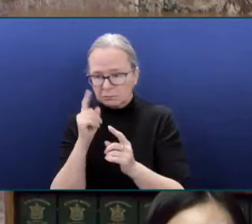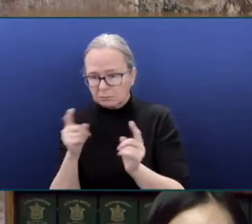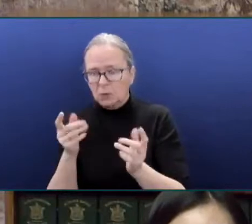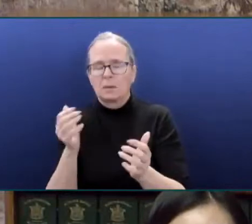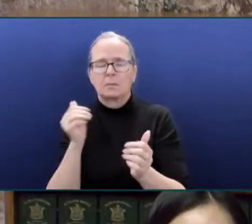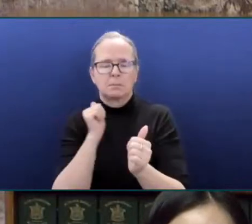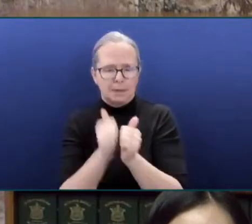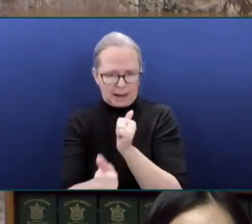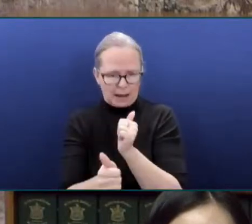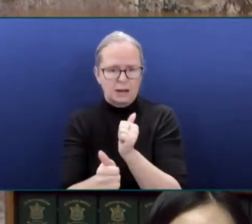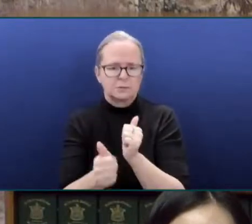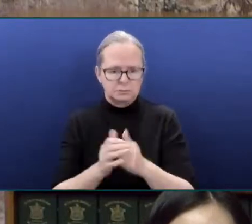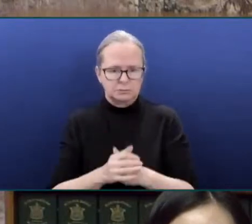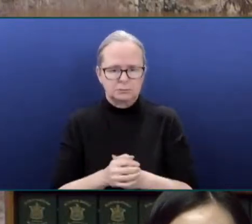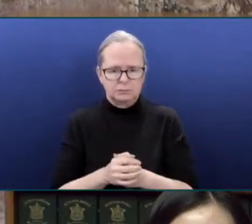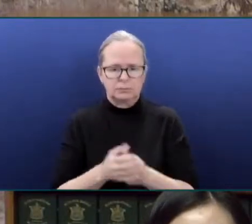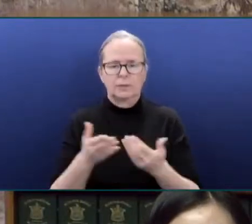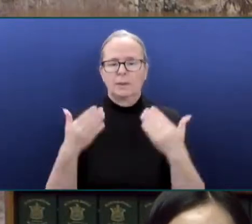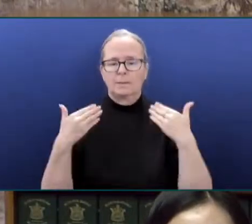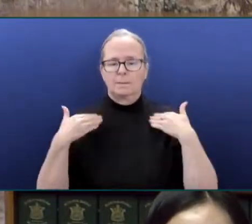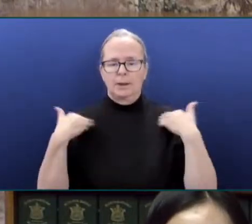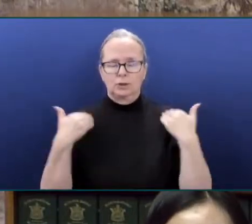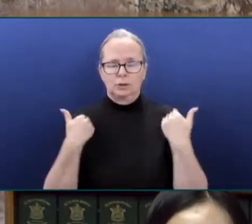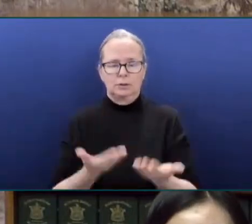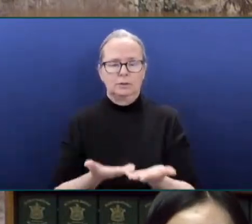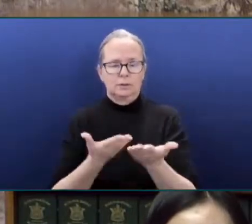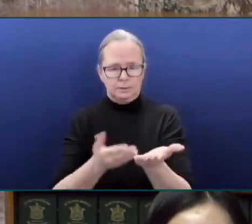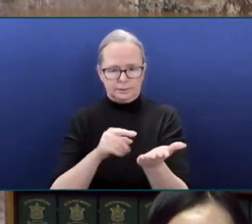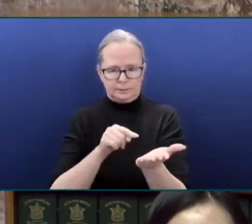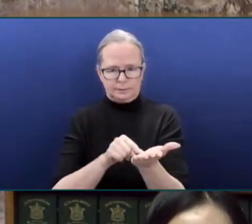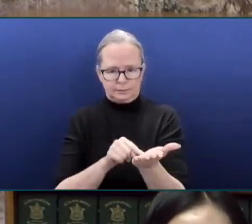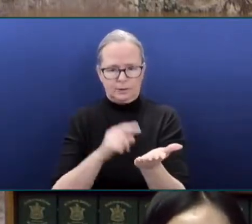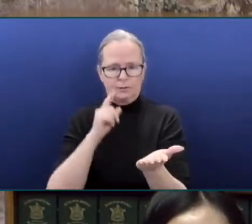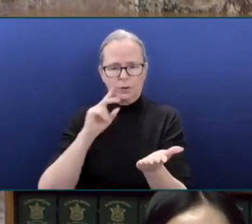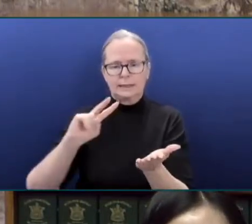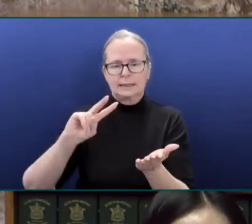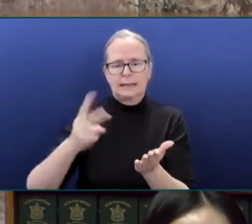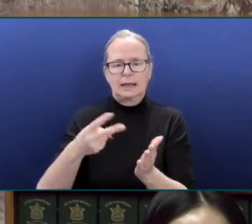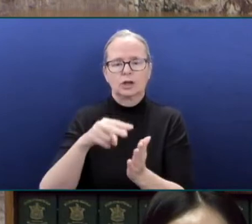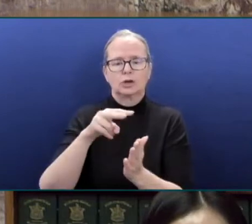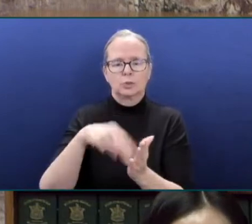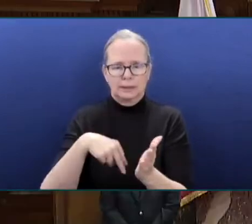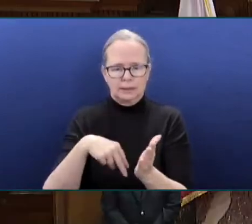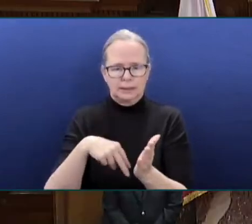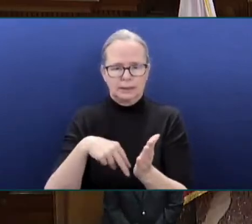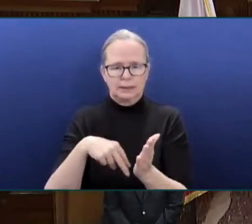of the day for the next sitting, for second reading, the next sitting after today.